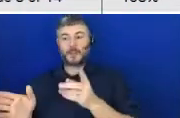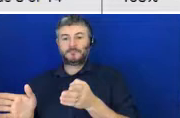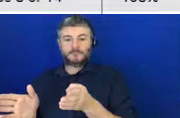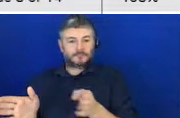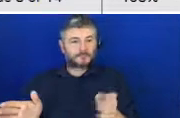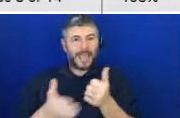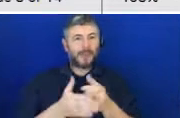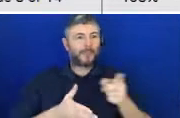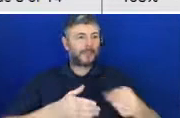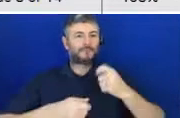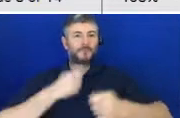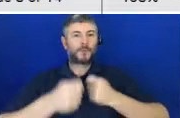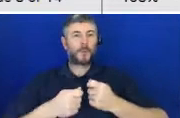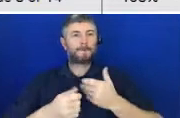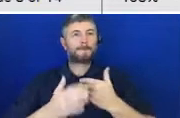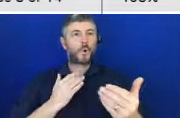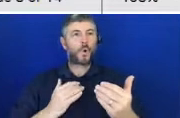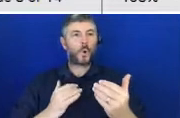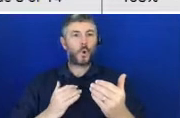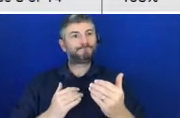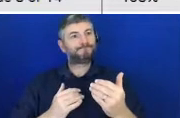to be more employable.